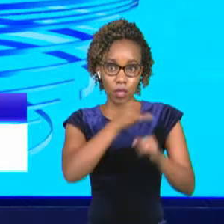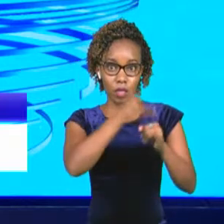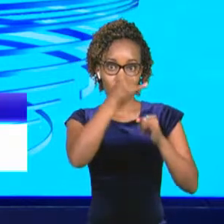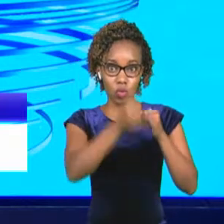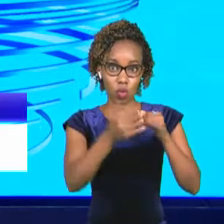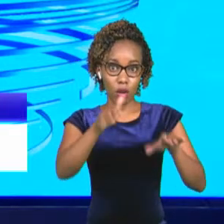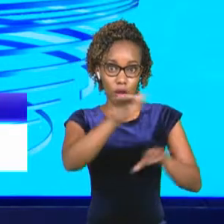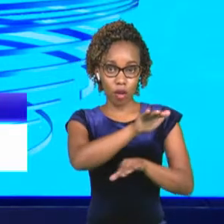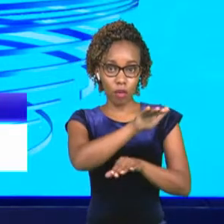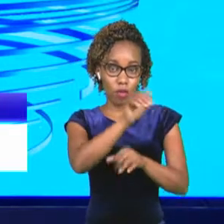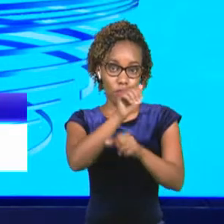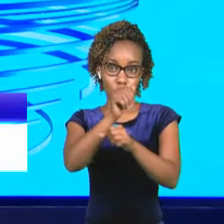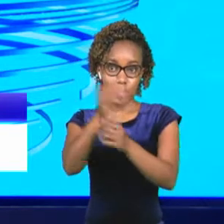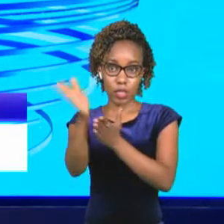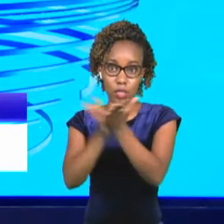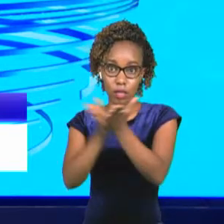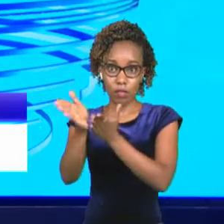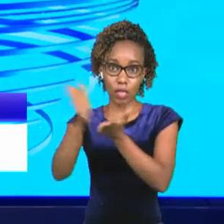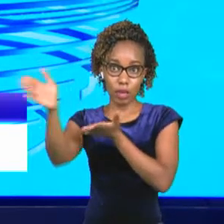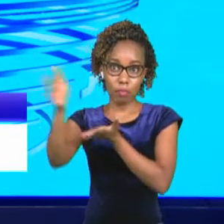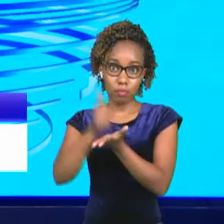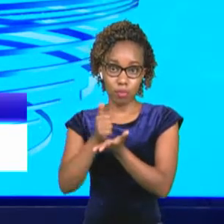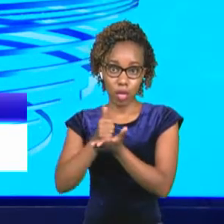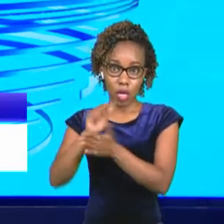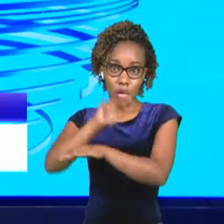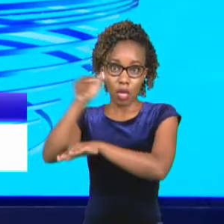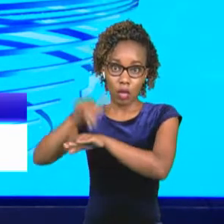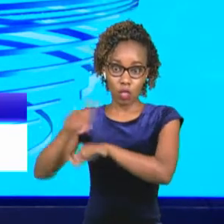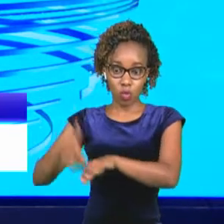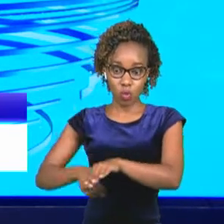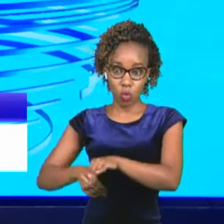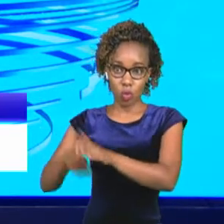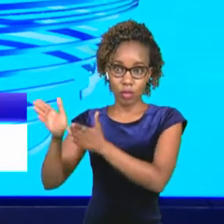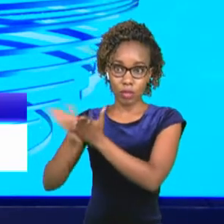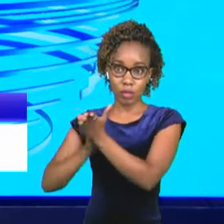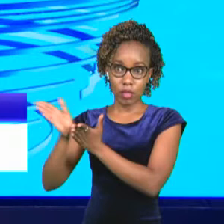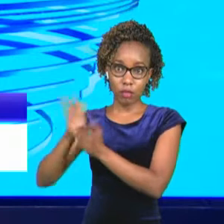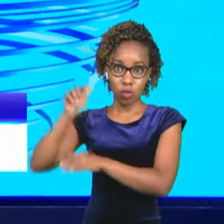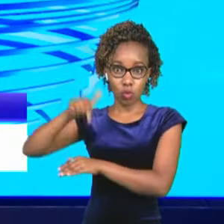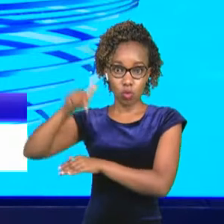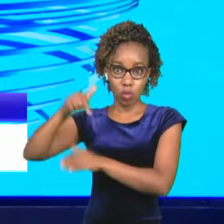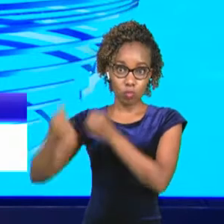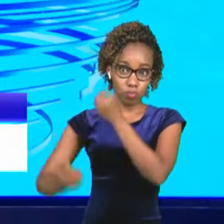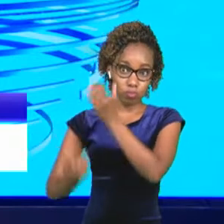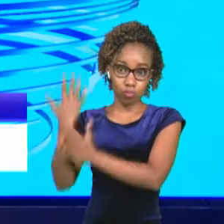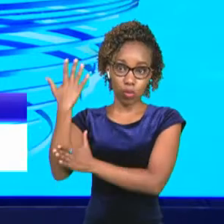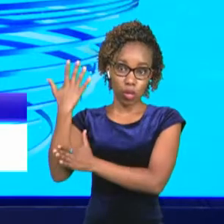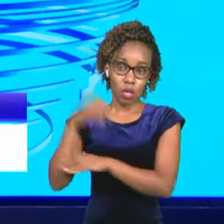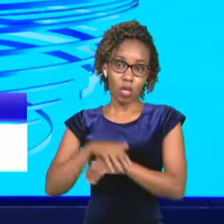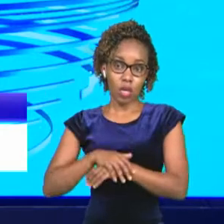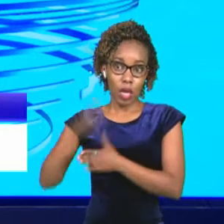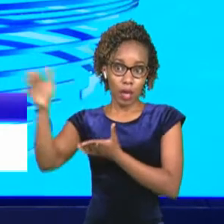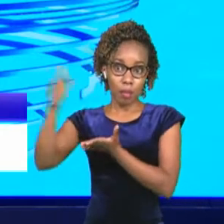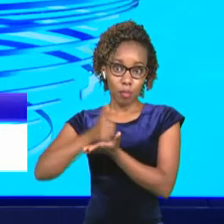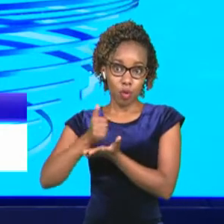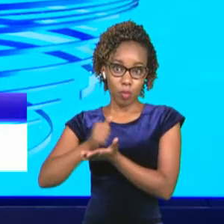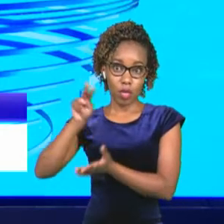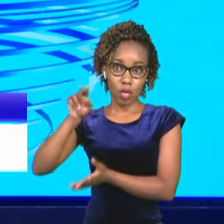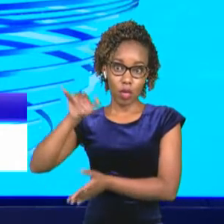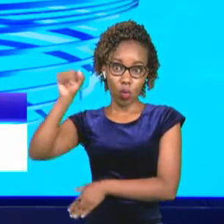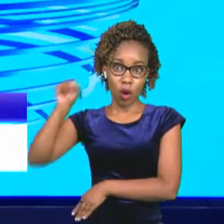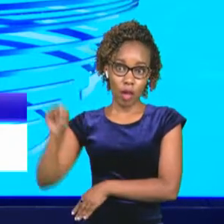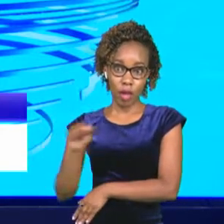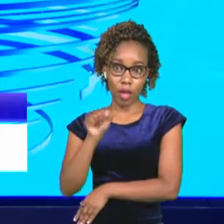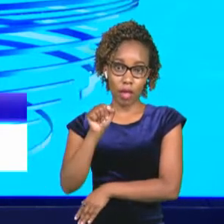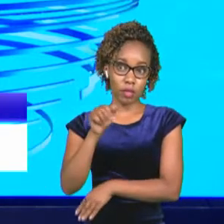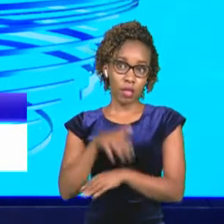cover for civil servants and employees of the National Youth Service has happened today. Civil servants and employees of the National Youth Service did